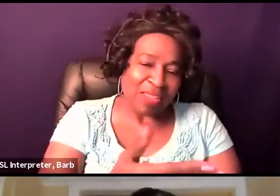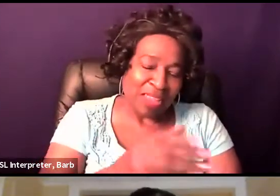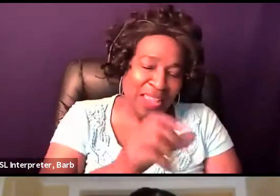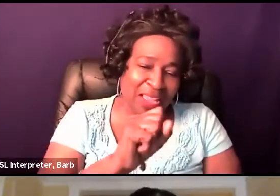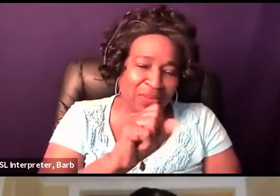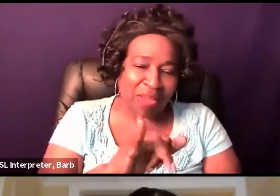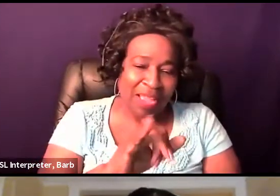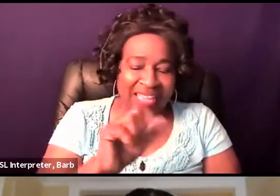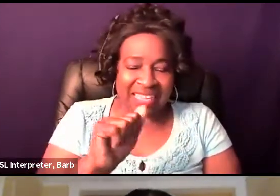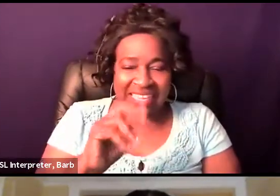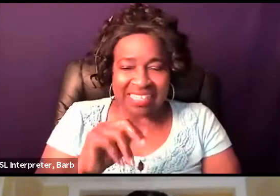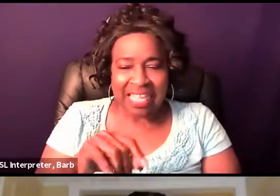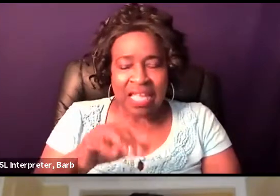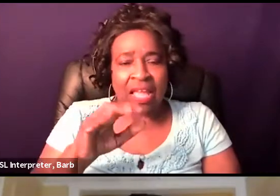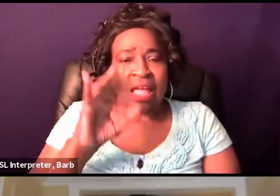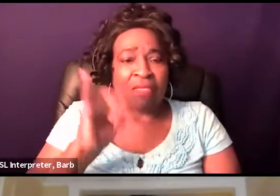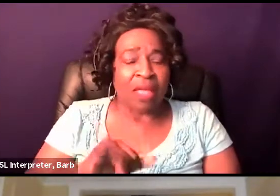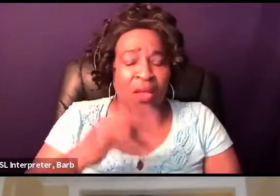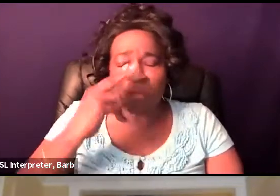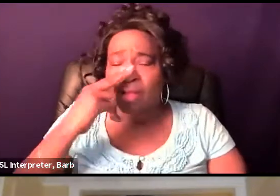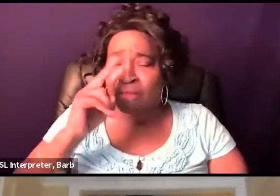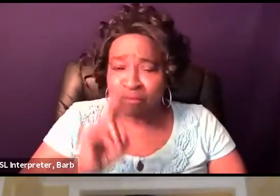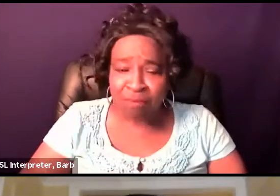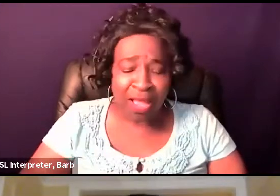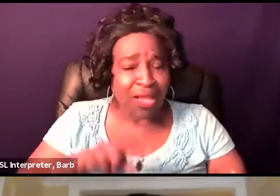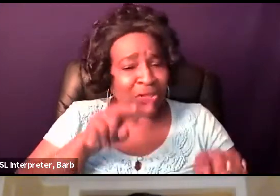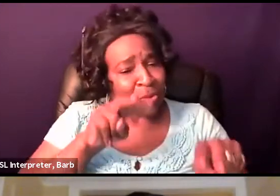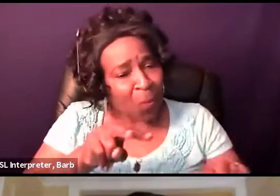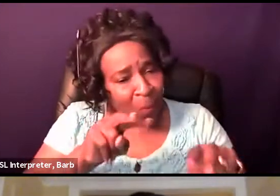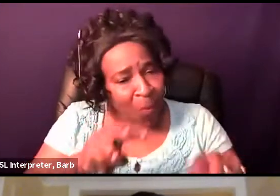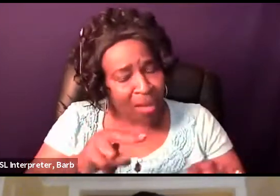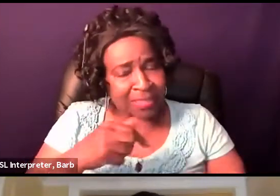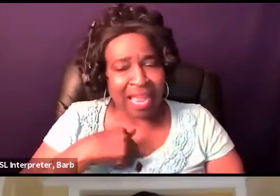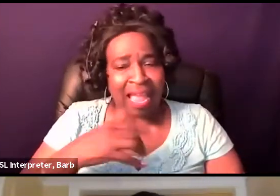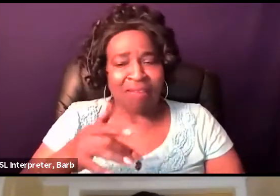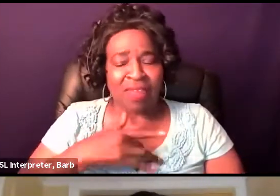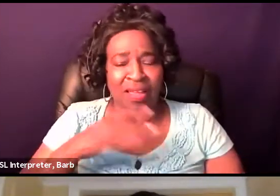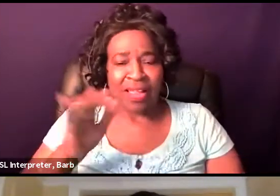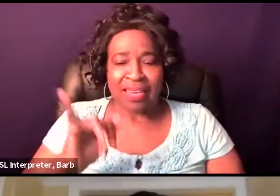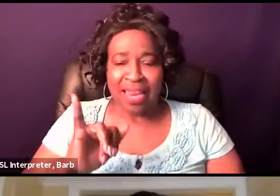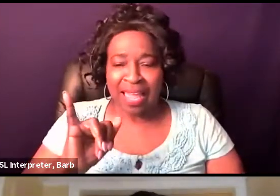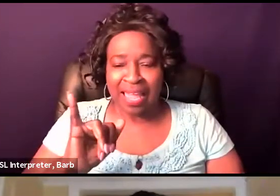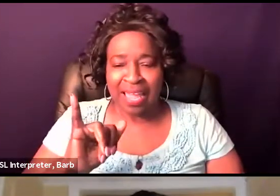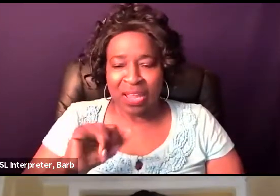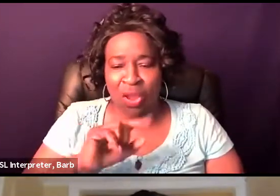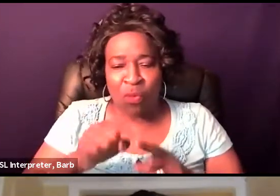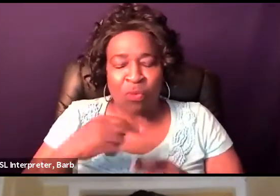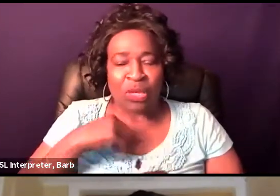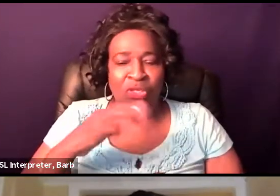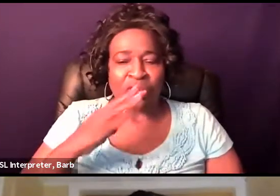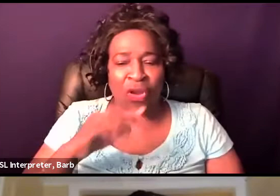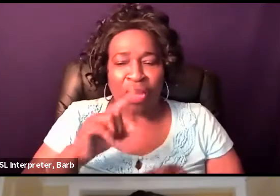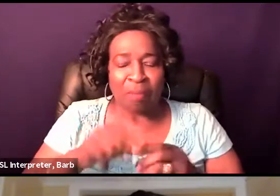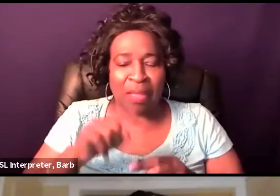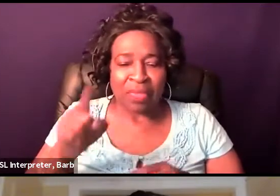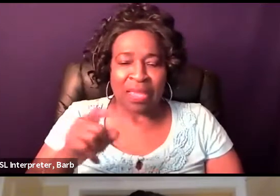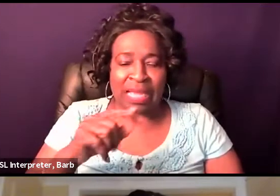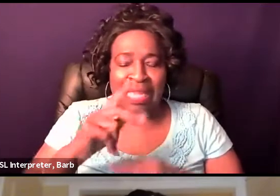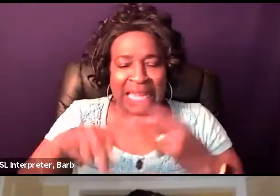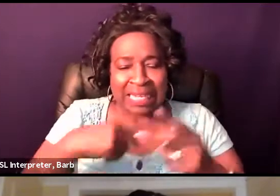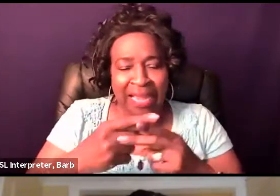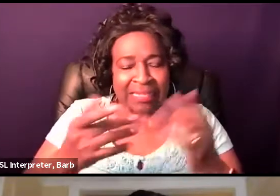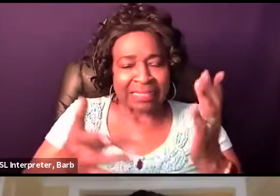my gosh, that was so fun to watch. I feel like just watching the, you know, when we talk about the kinds of technologies that we want